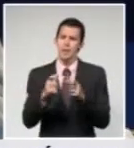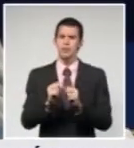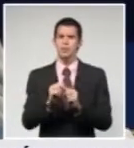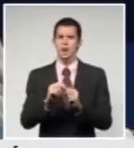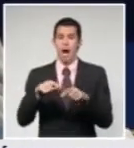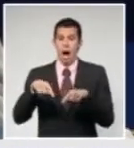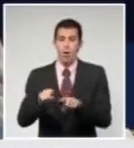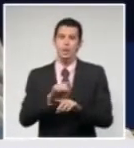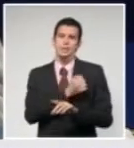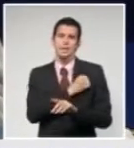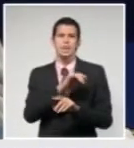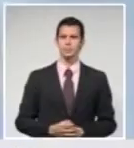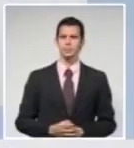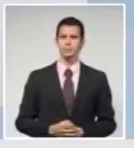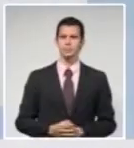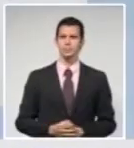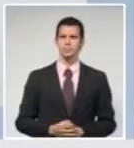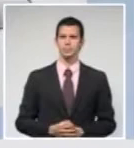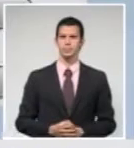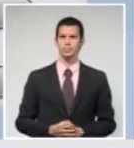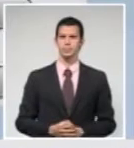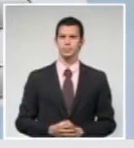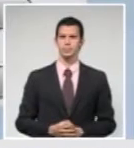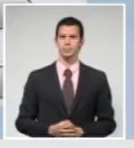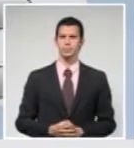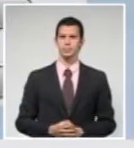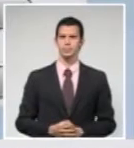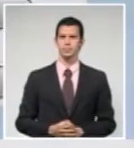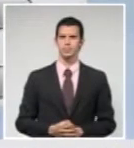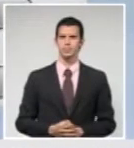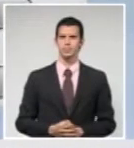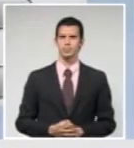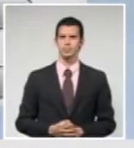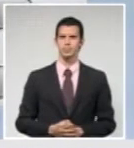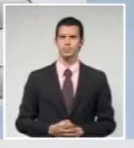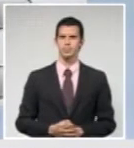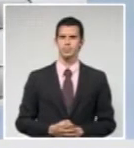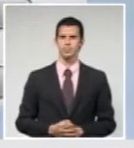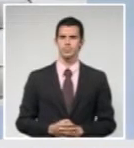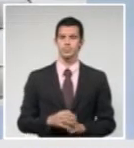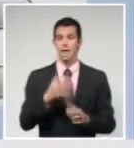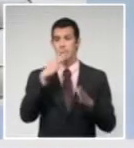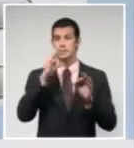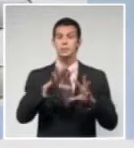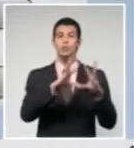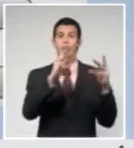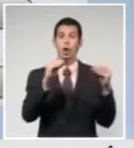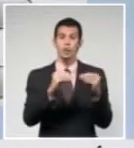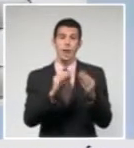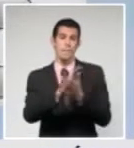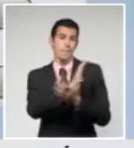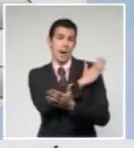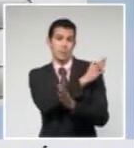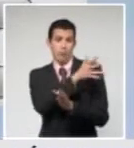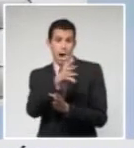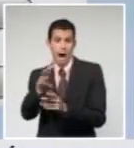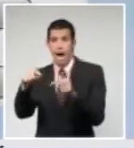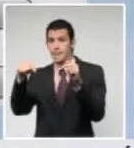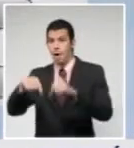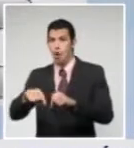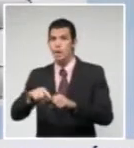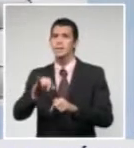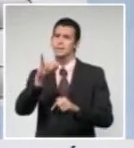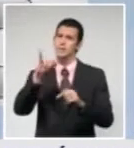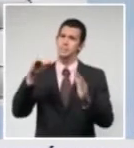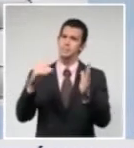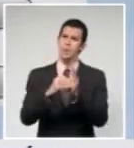7,066 samples processed, 5 tested positive for COVID-19. That's 5 people